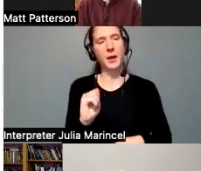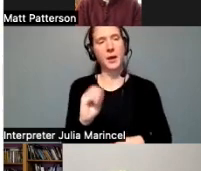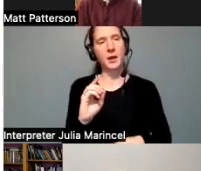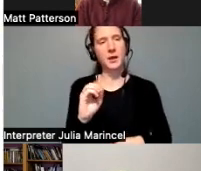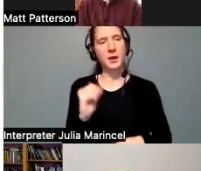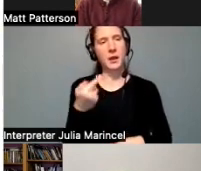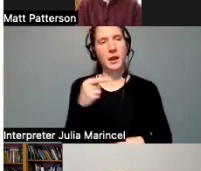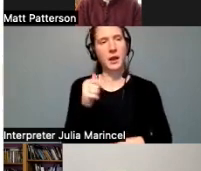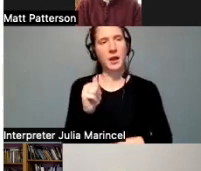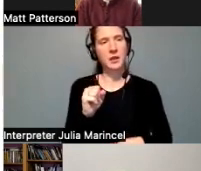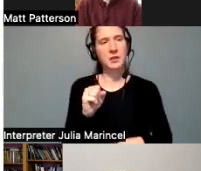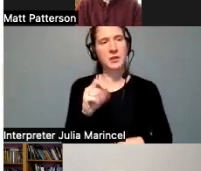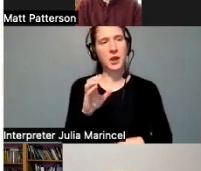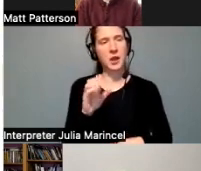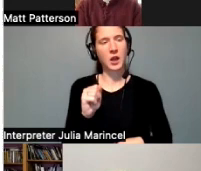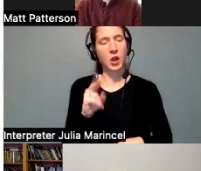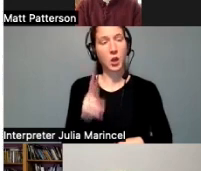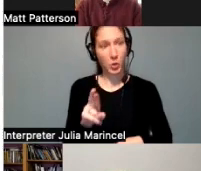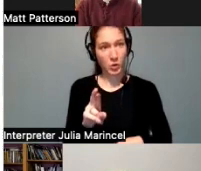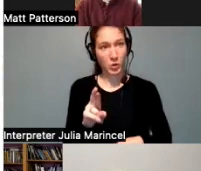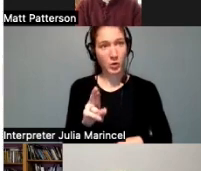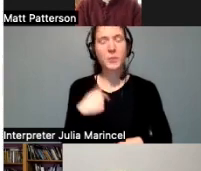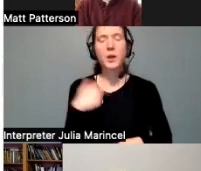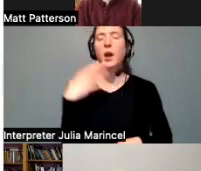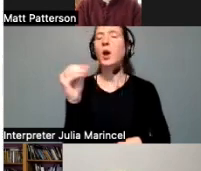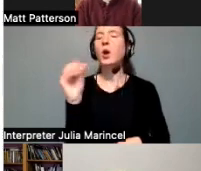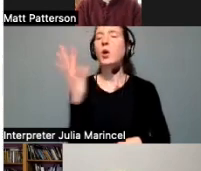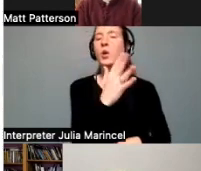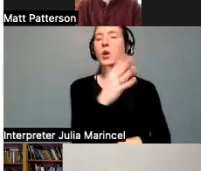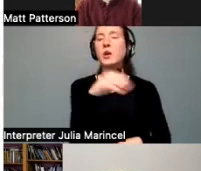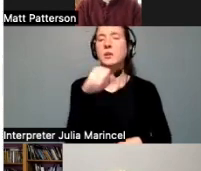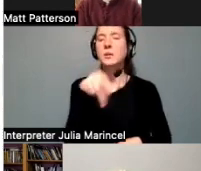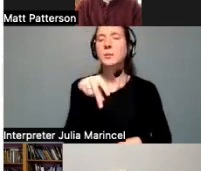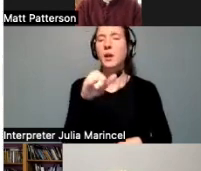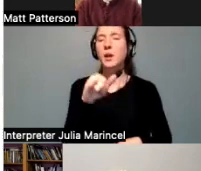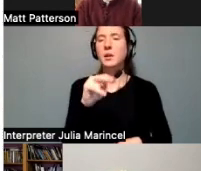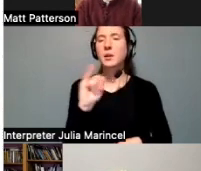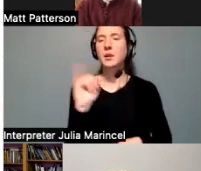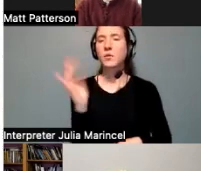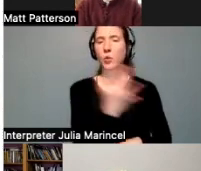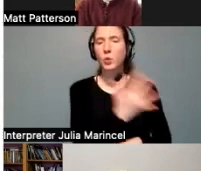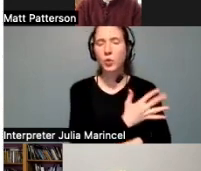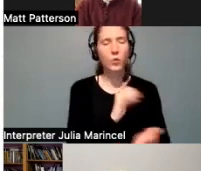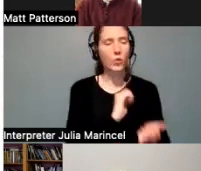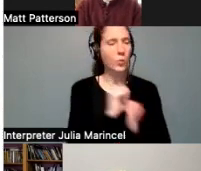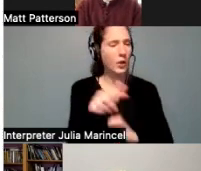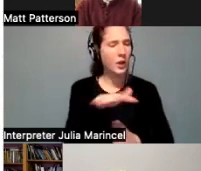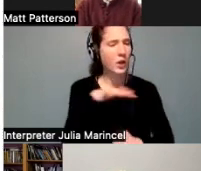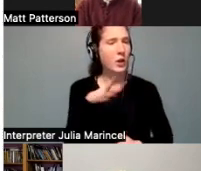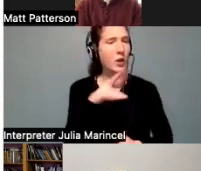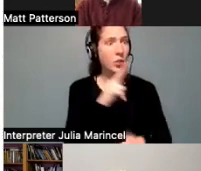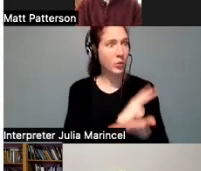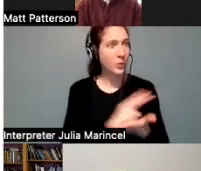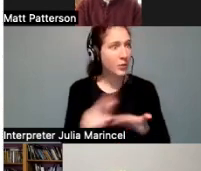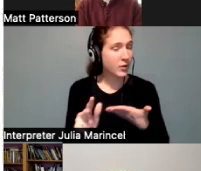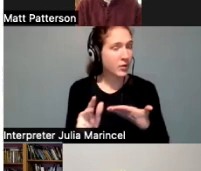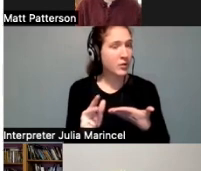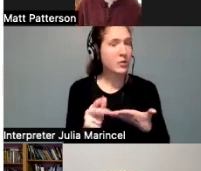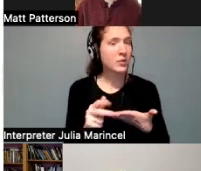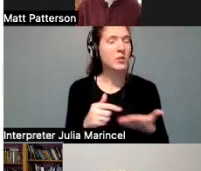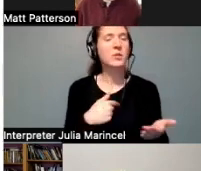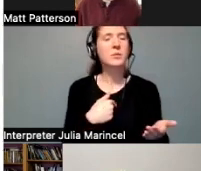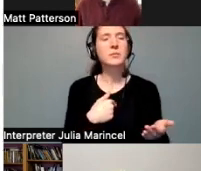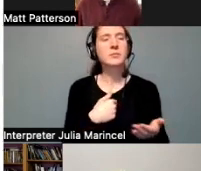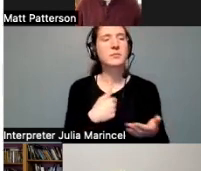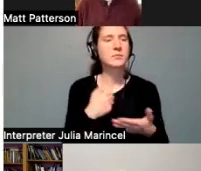And so I was in the spiny forest. I was out really remote area for 3 weeks. I was surveying turtles.